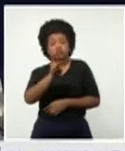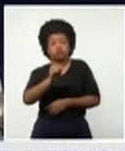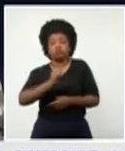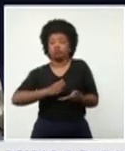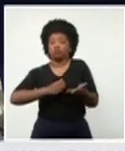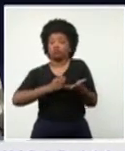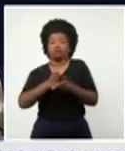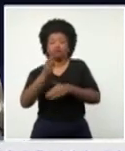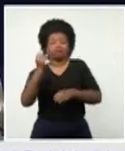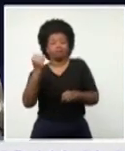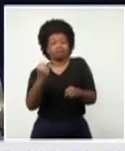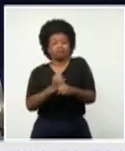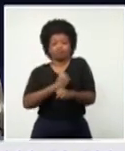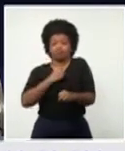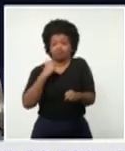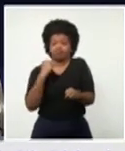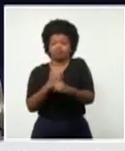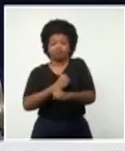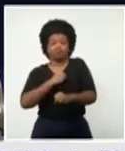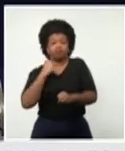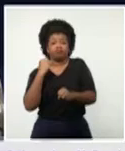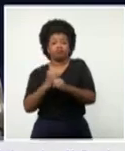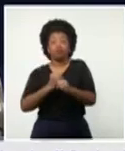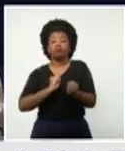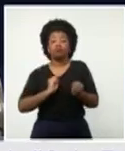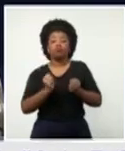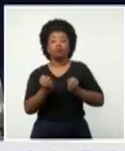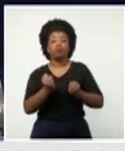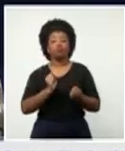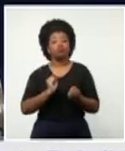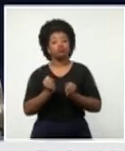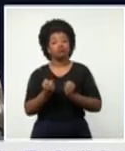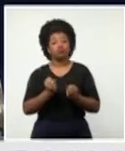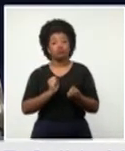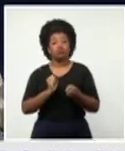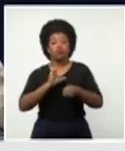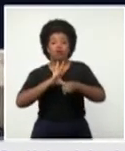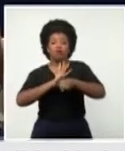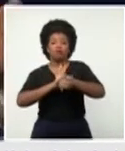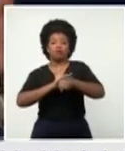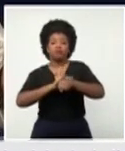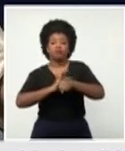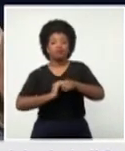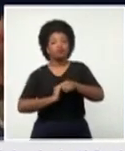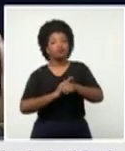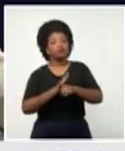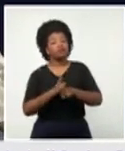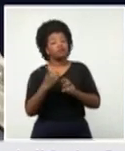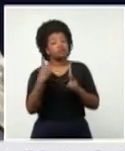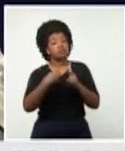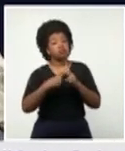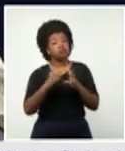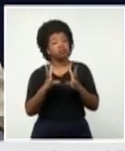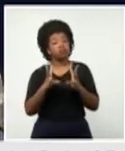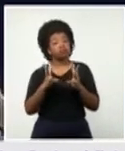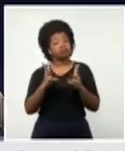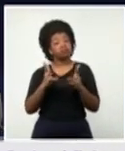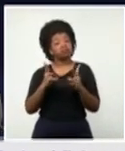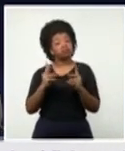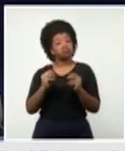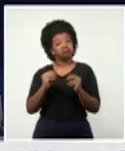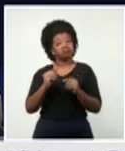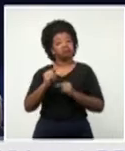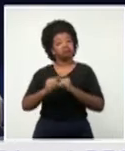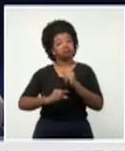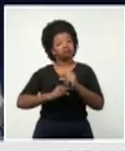assure you that there is a strict and thorough control of the disease, and the results